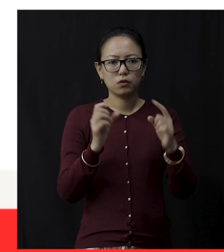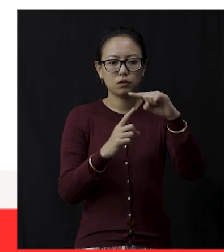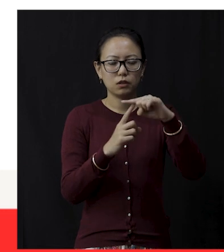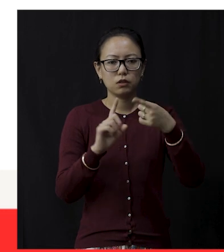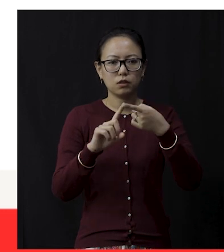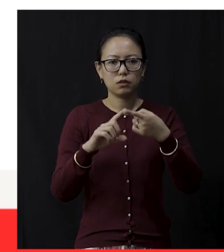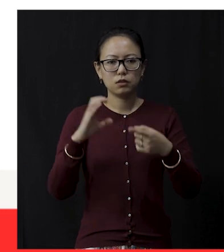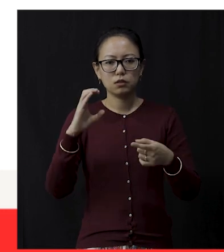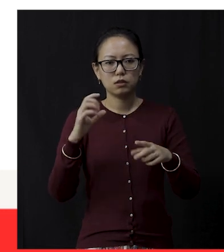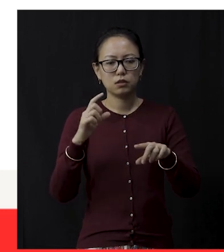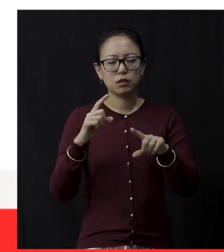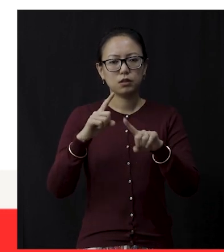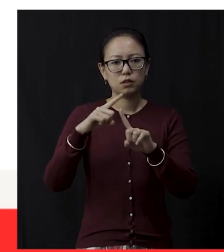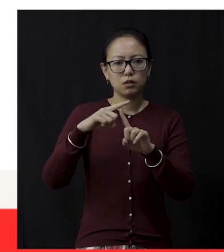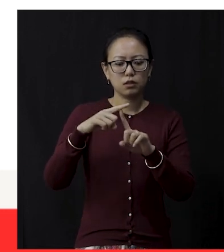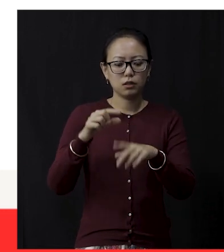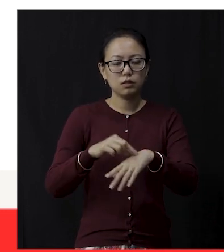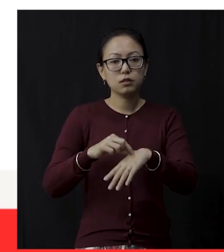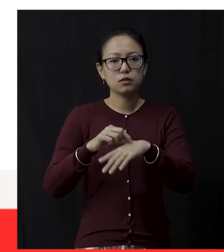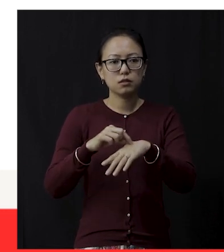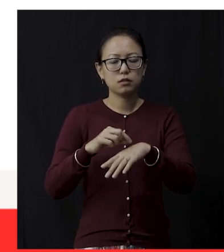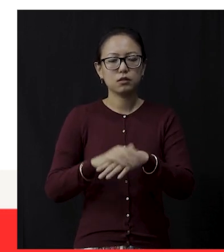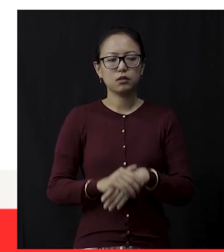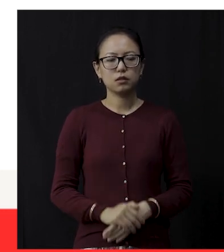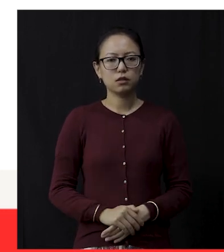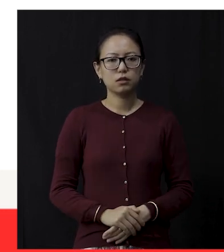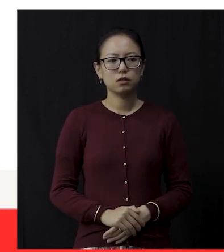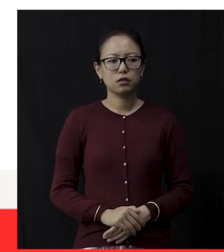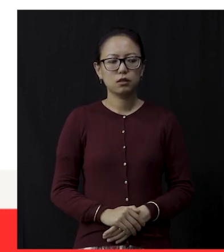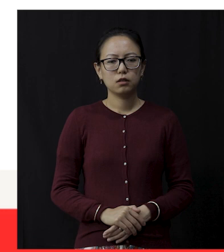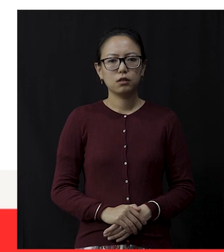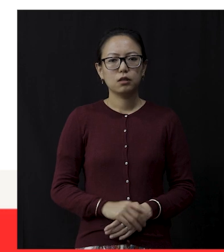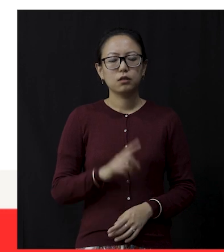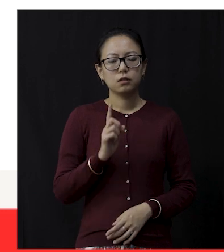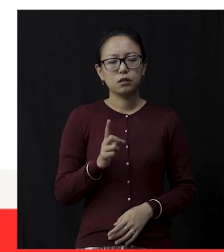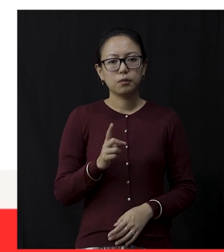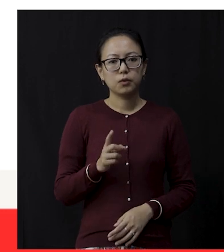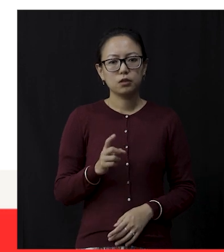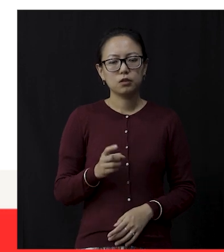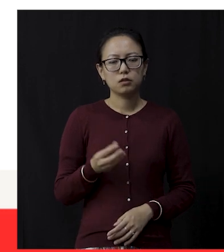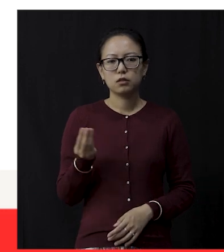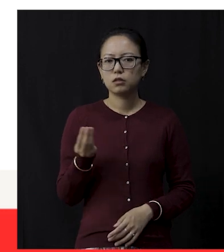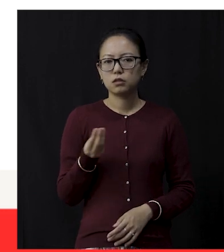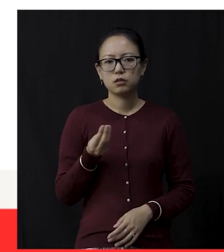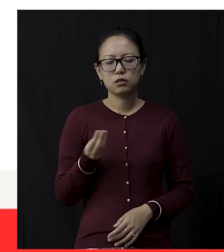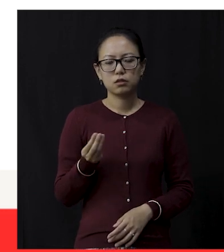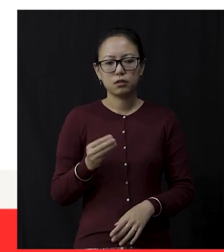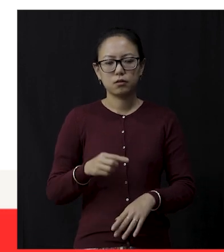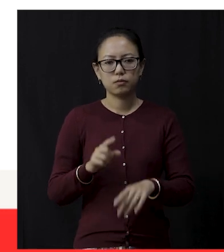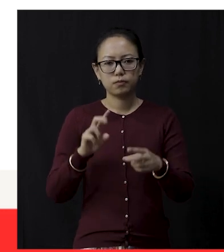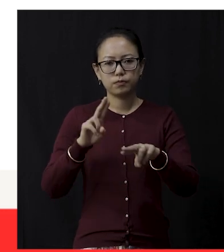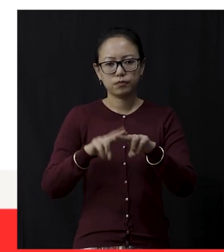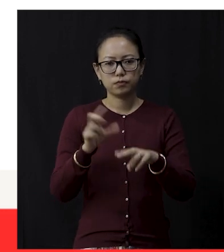To protect the skin. Now students, animals such as birds and all, they have wings and